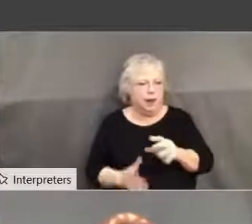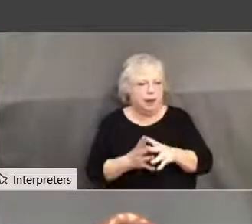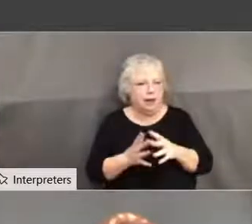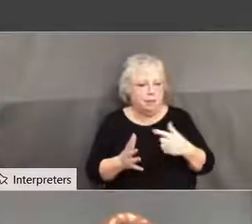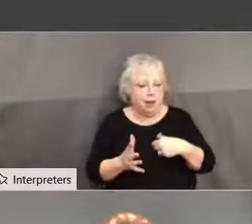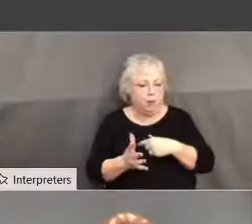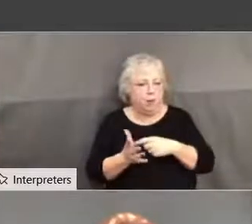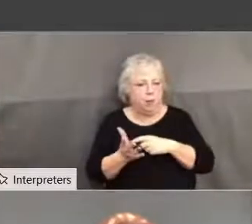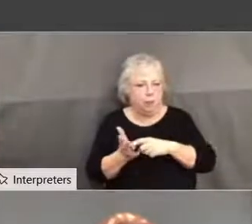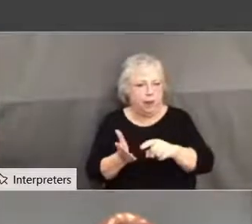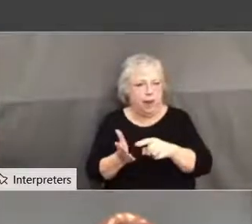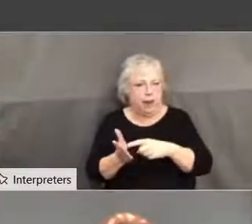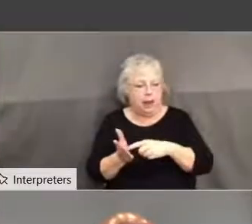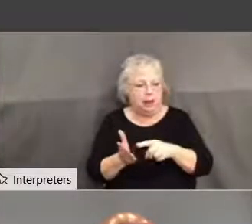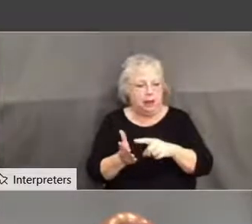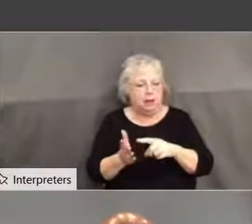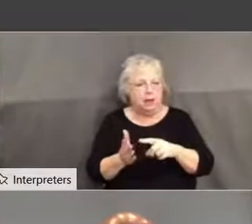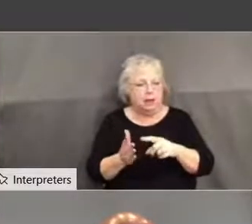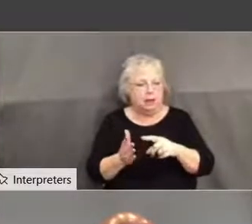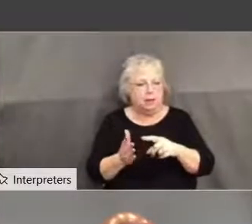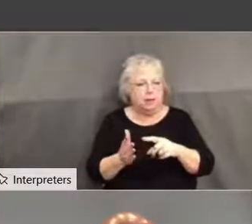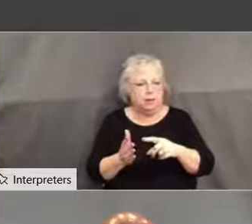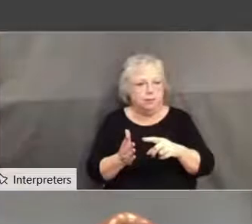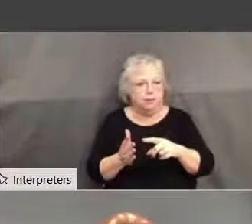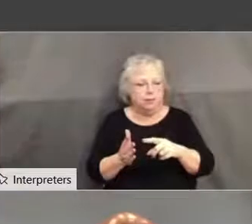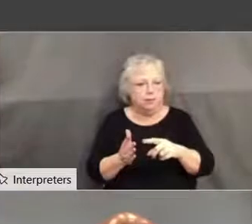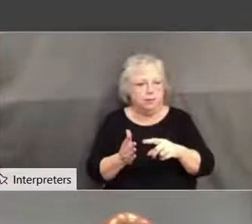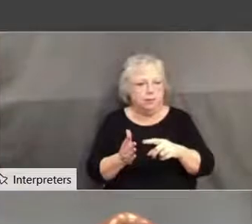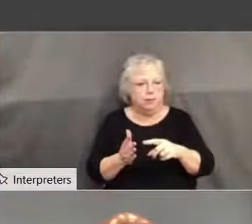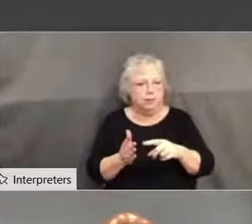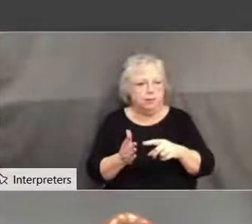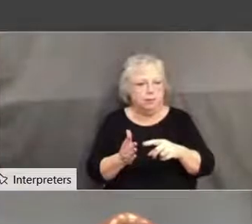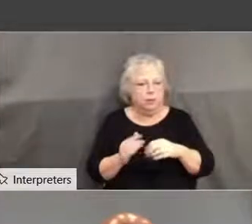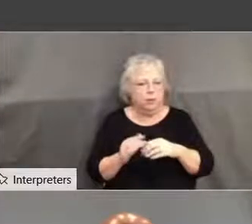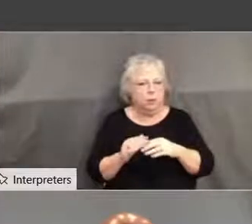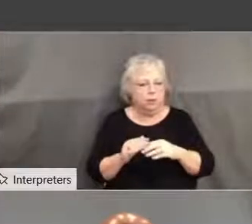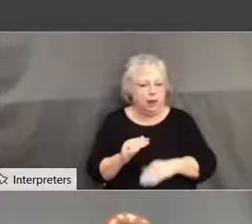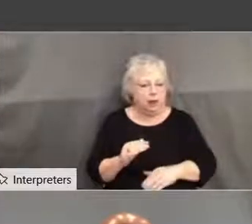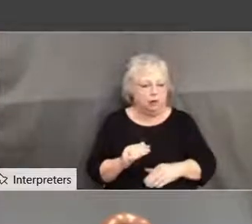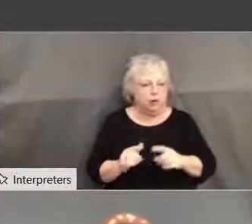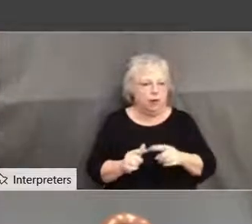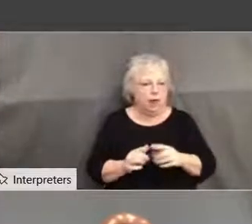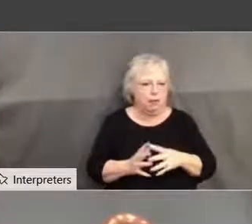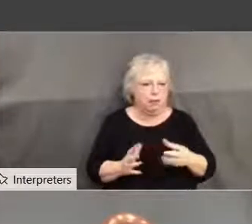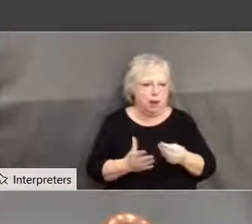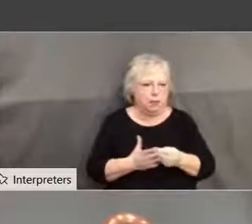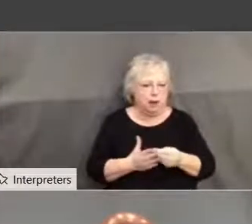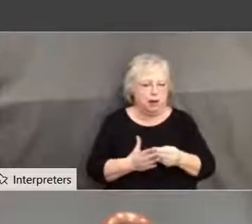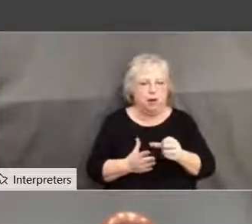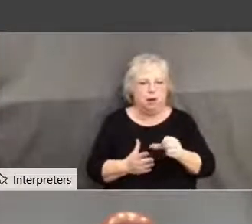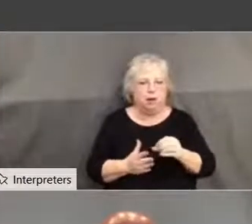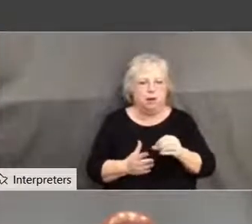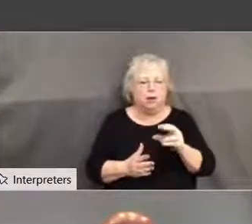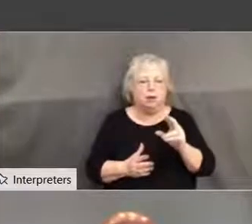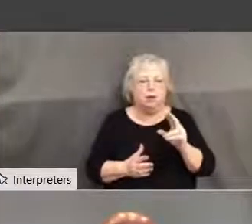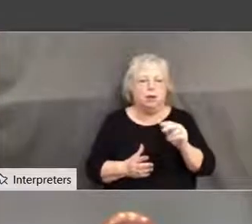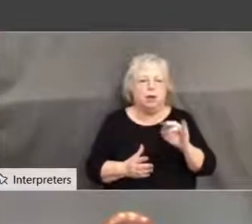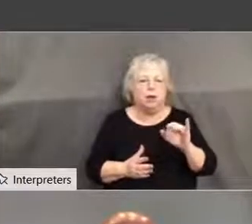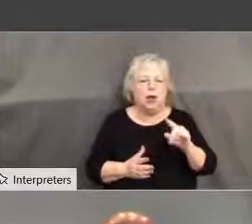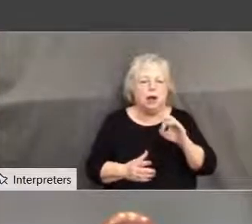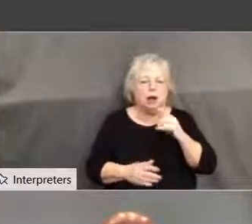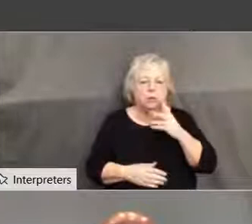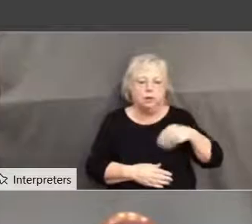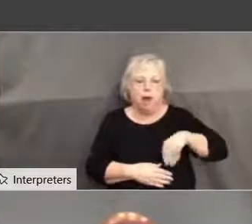out was under that amount of money. So United was pocketing and